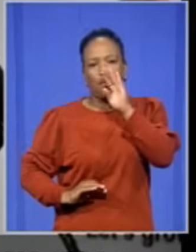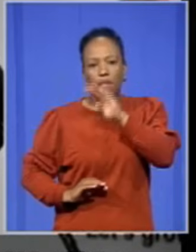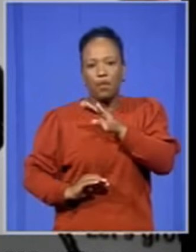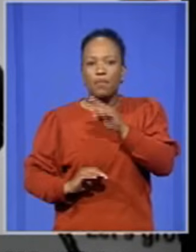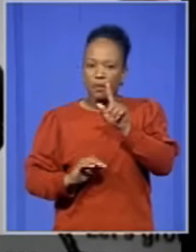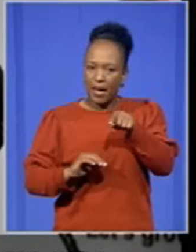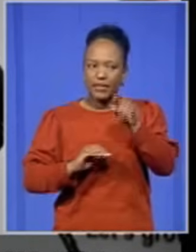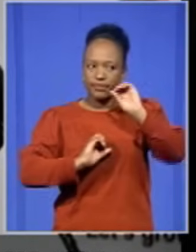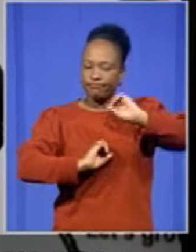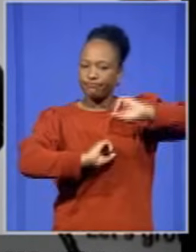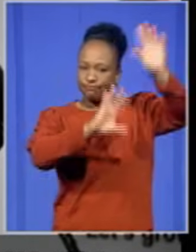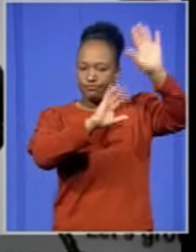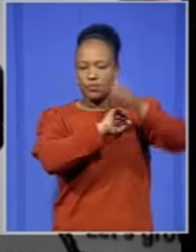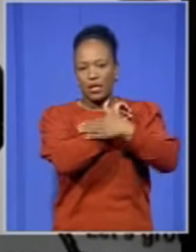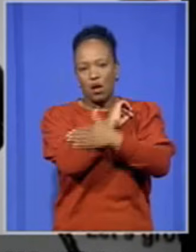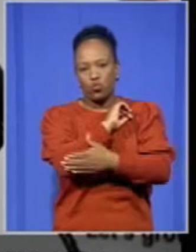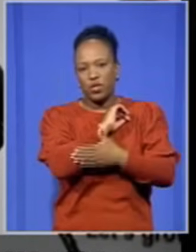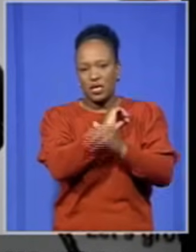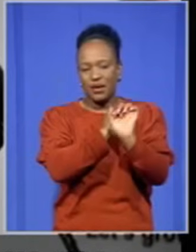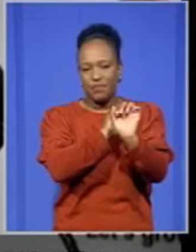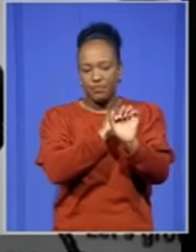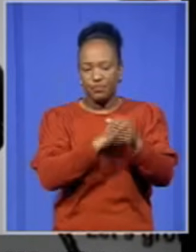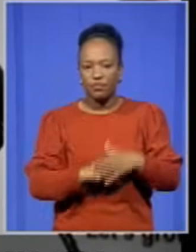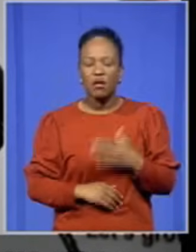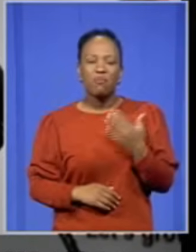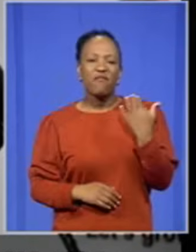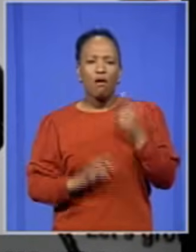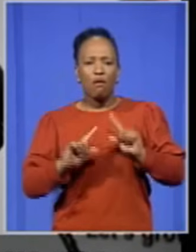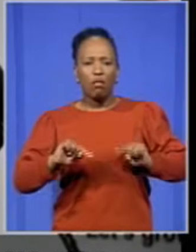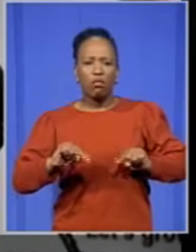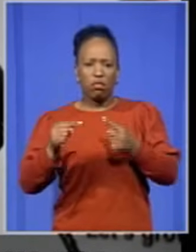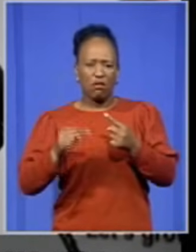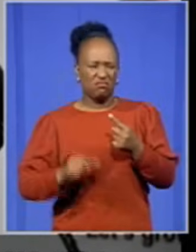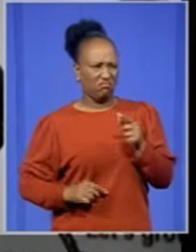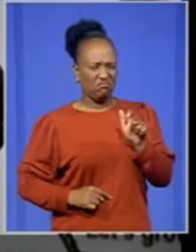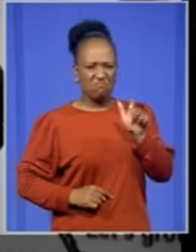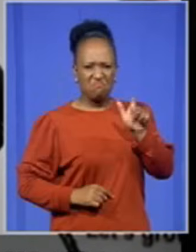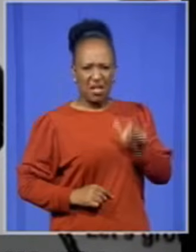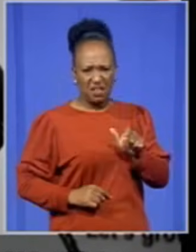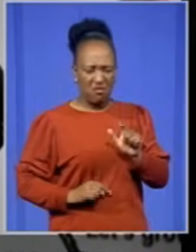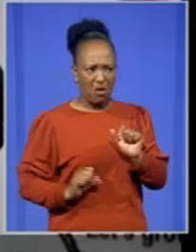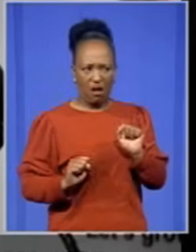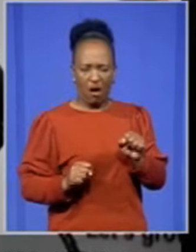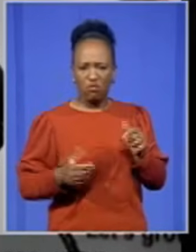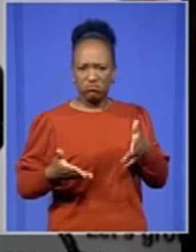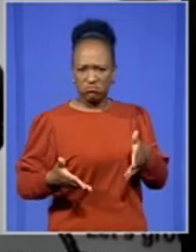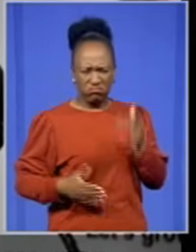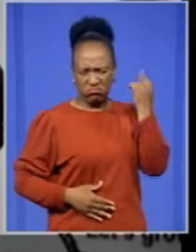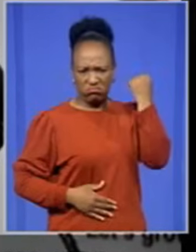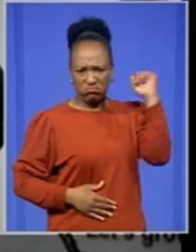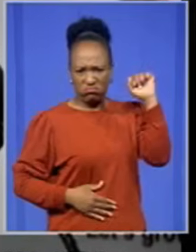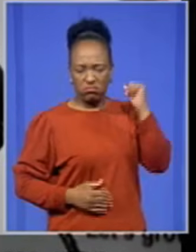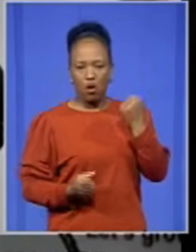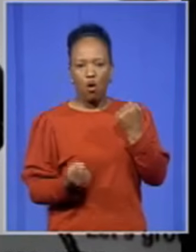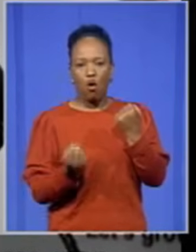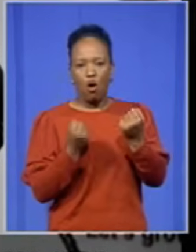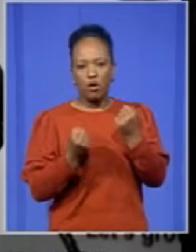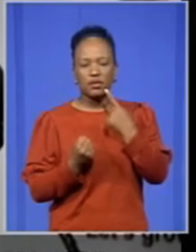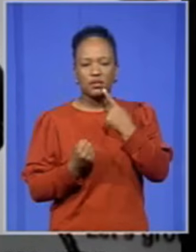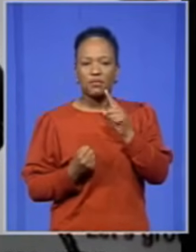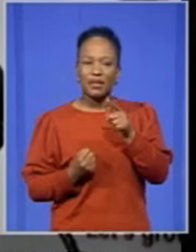deportation. Omotoso earlier challenged his status as a prohibited person in court, and the court held that his status should be remitted back to